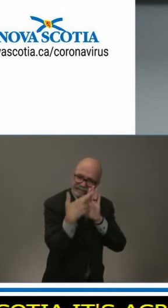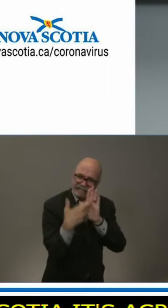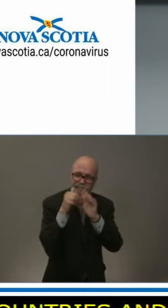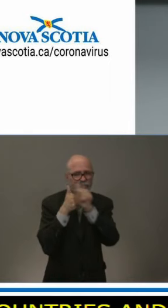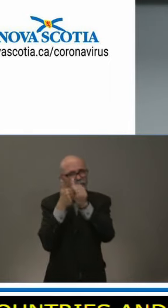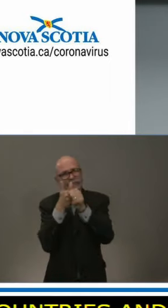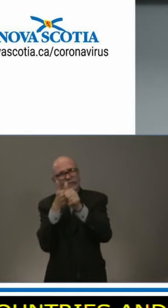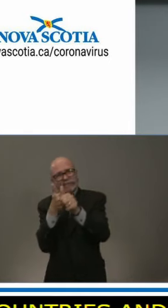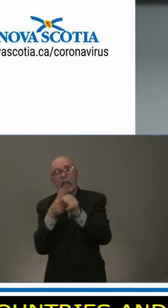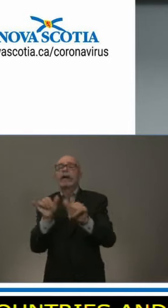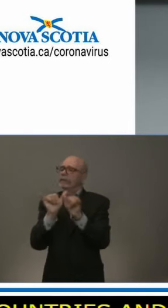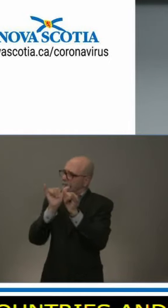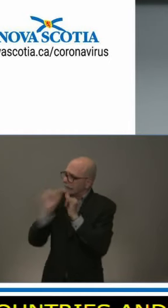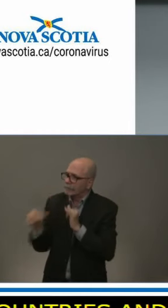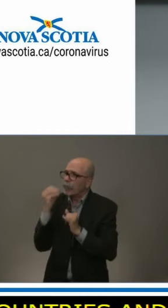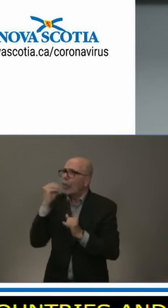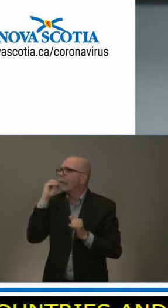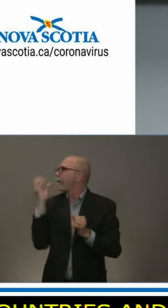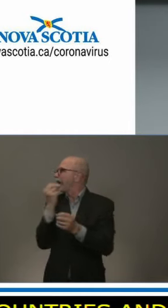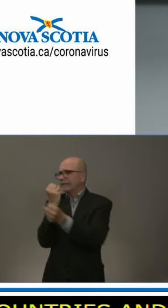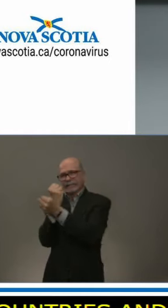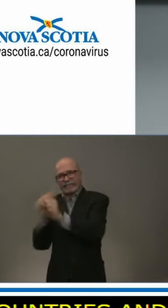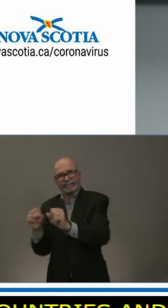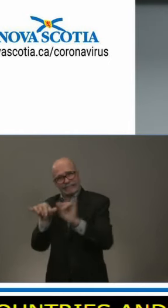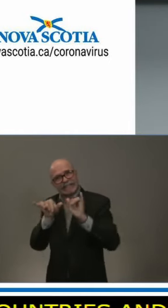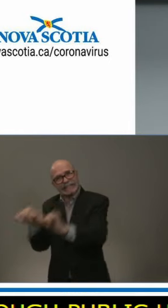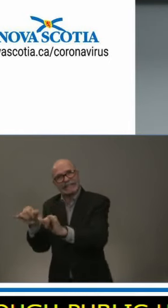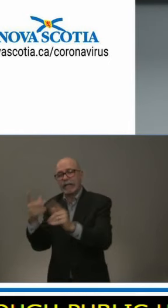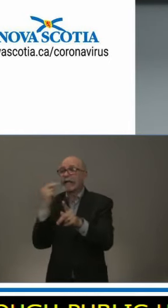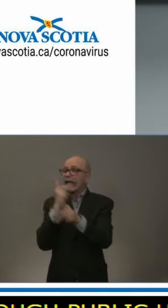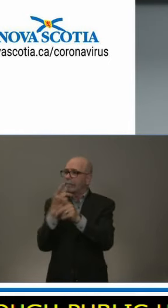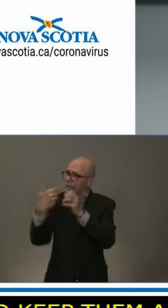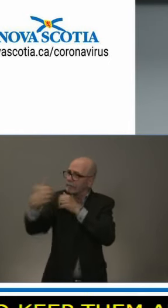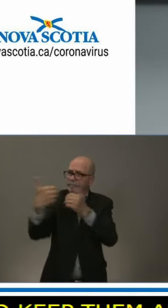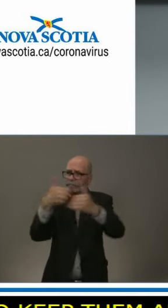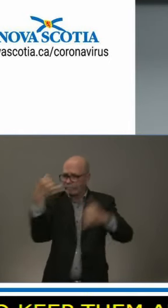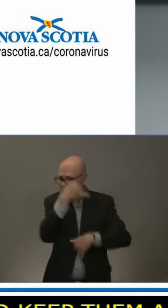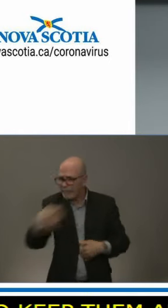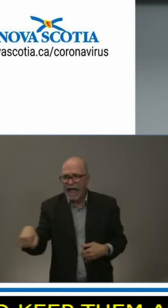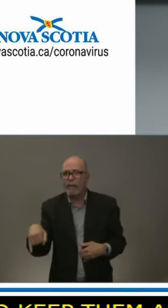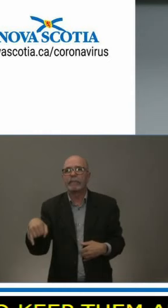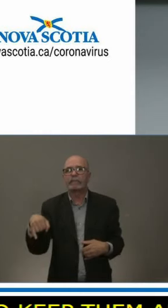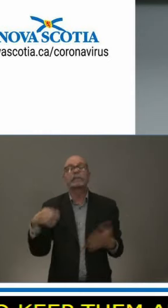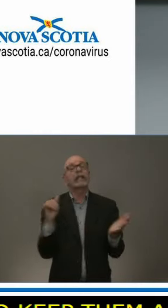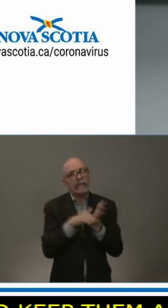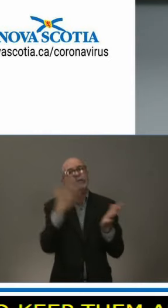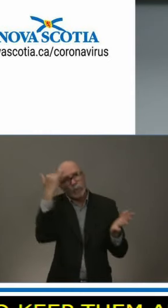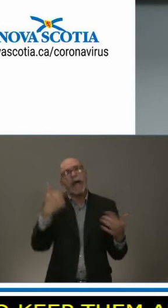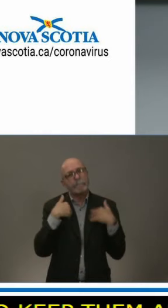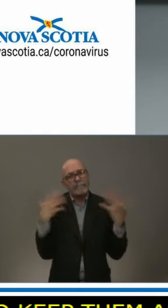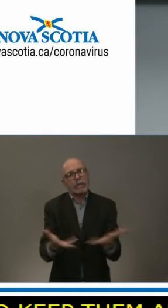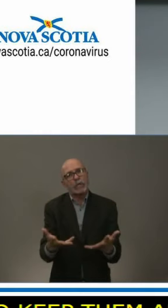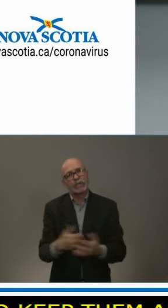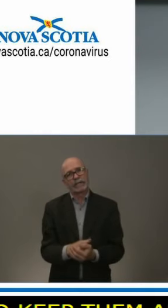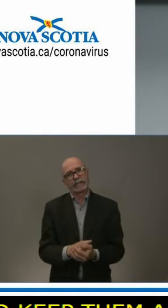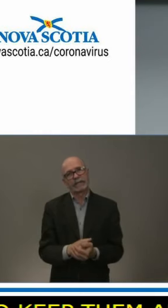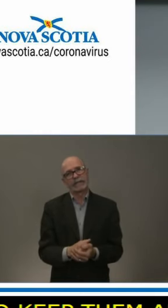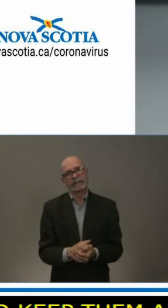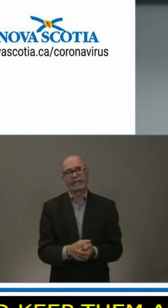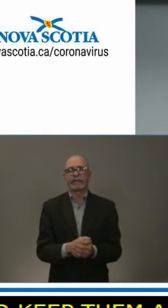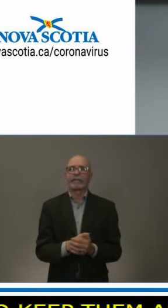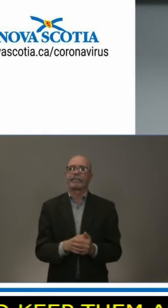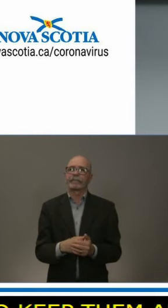one another as much as we can. It's why we're putting in place a key focus in our healthcare system